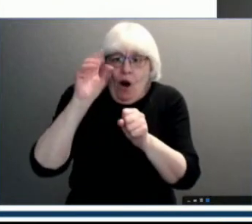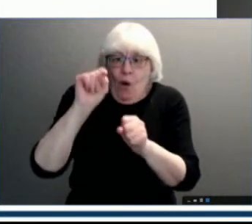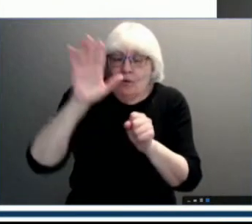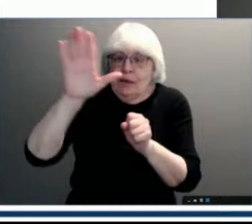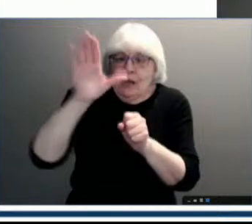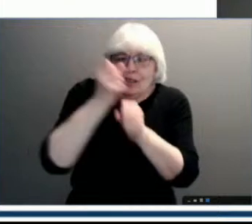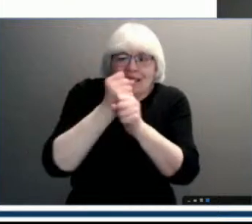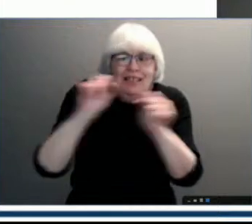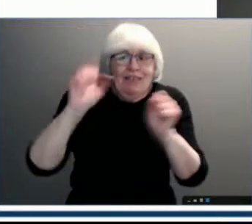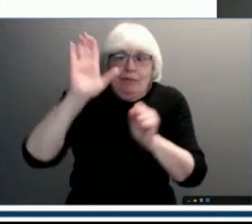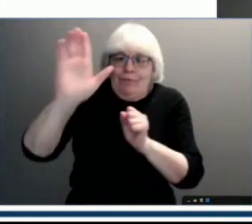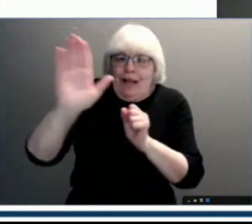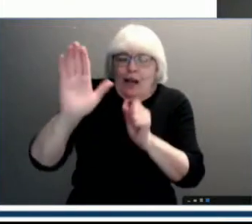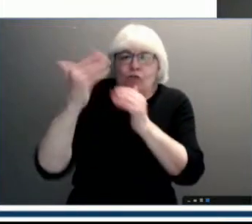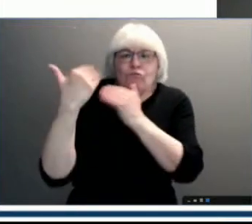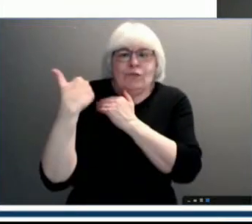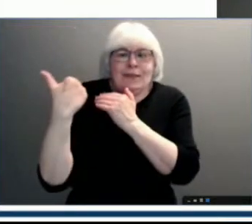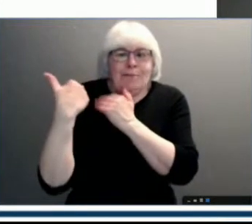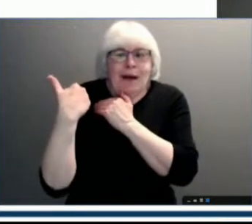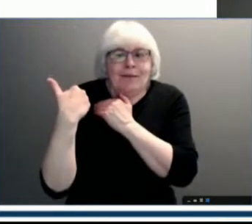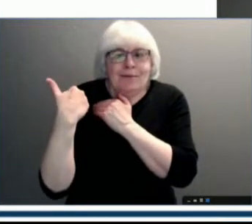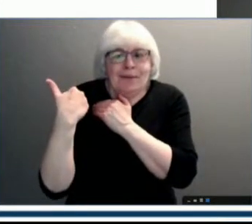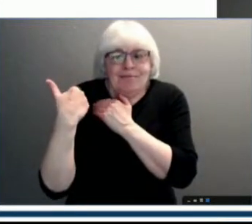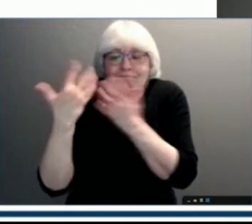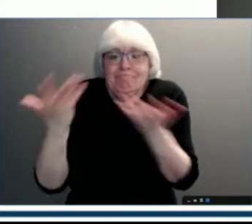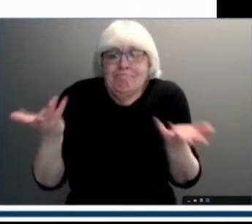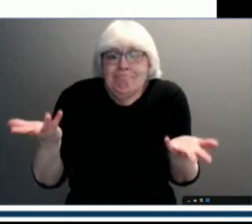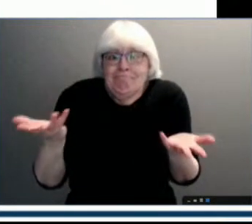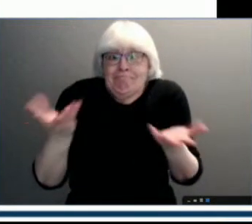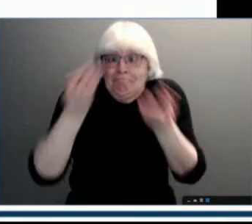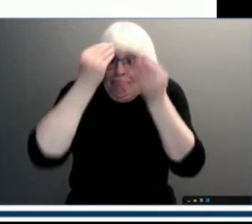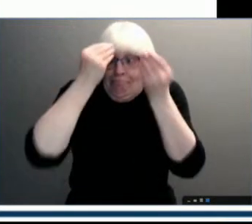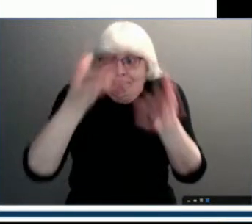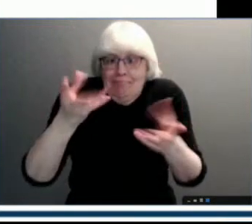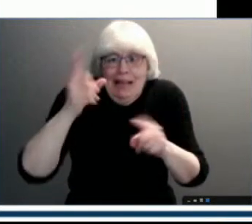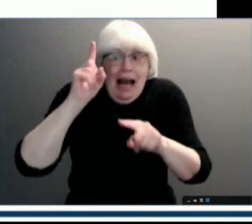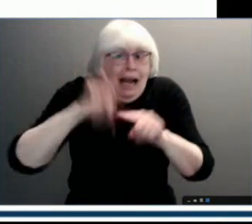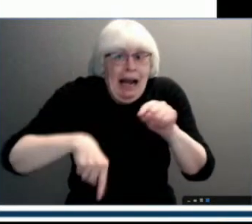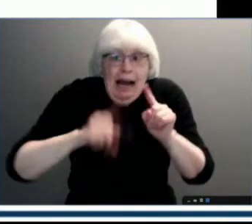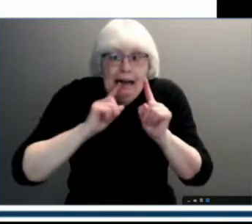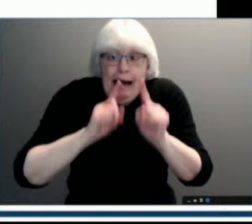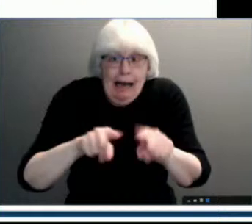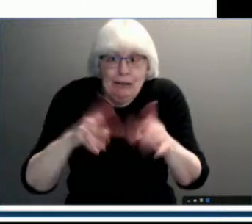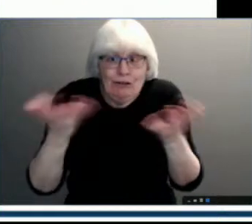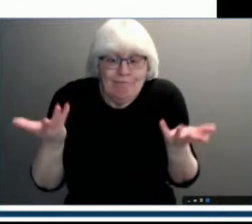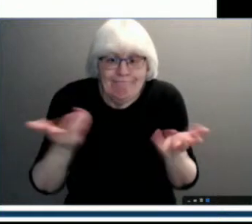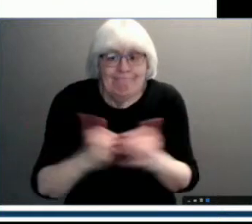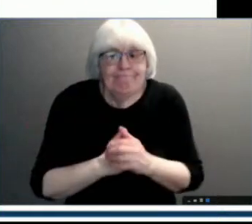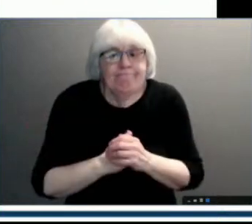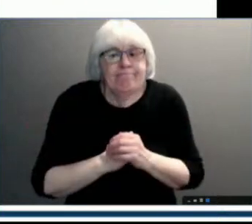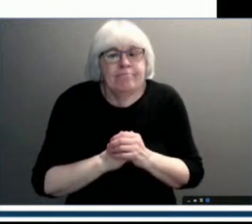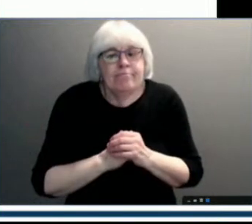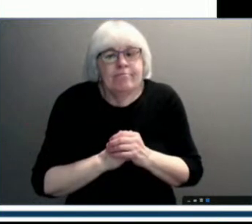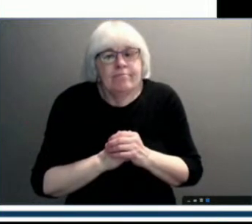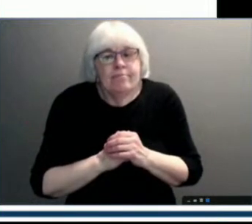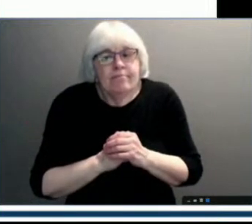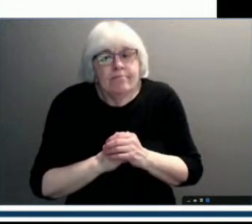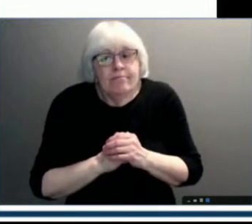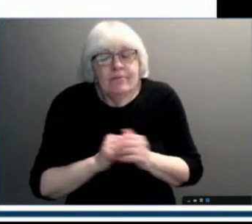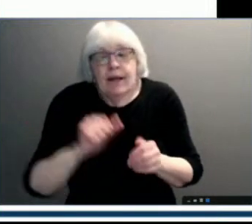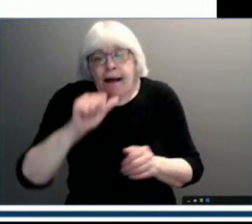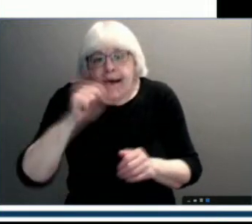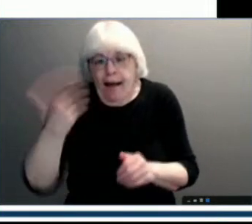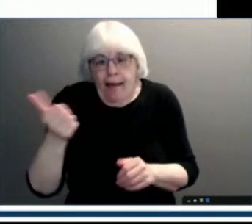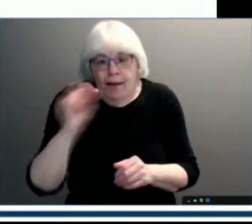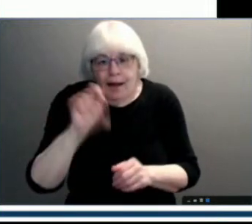staff. I cannot give an up-to-date answer on that. Okay, and the follow-up question is, you have updated your guidance on masking.